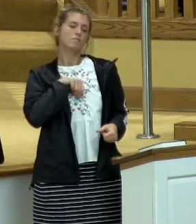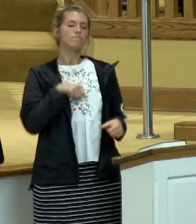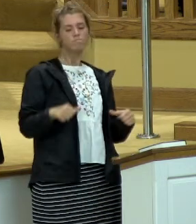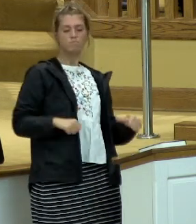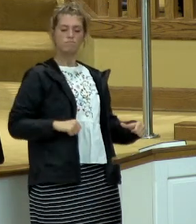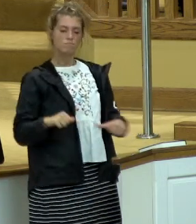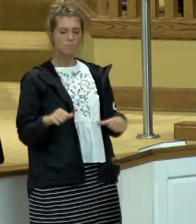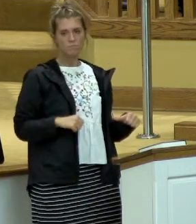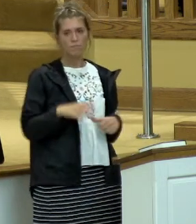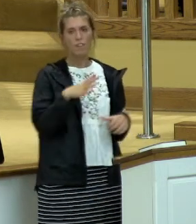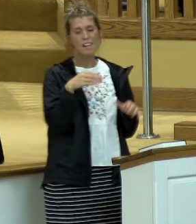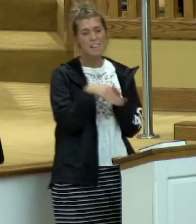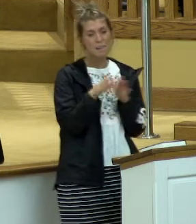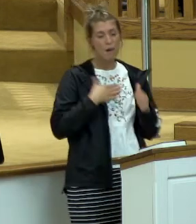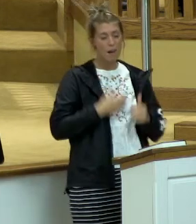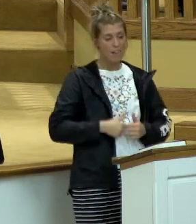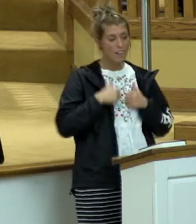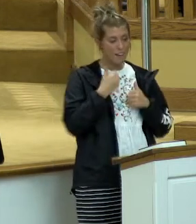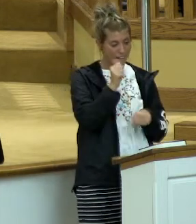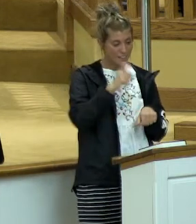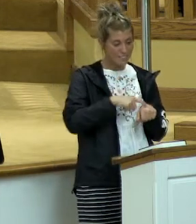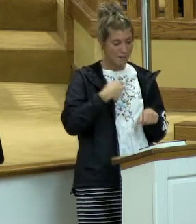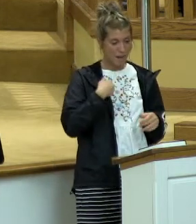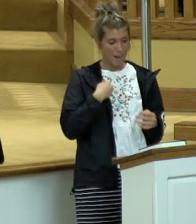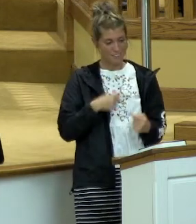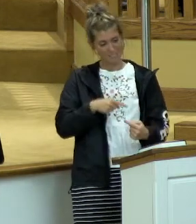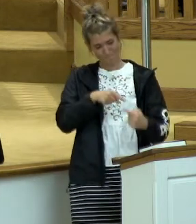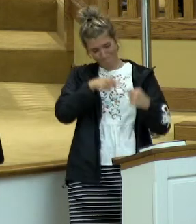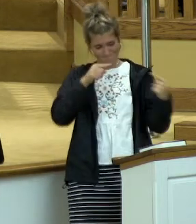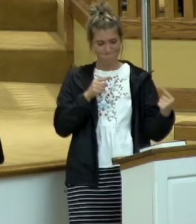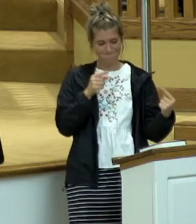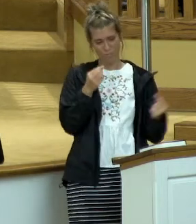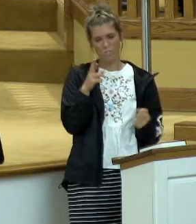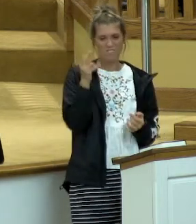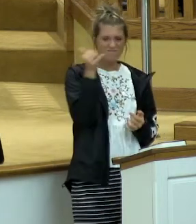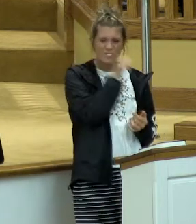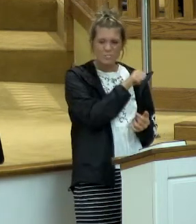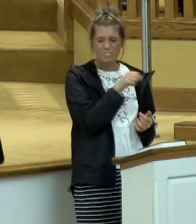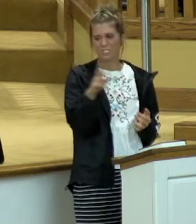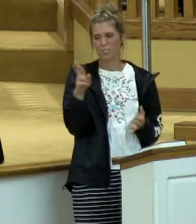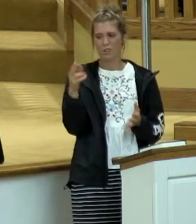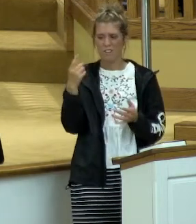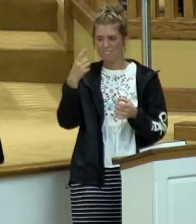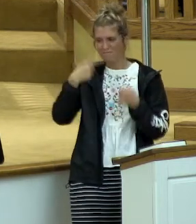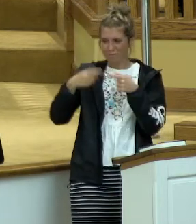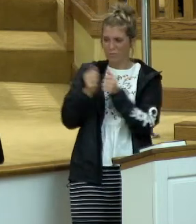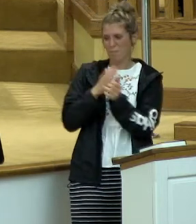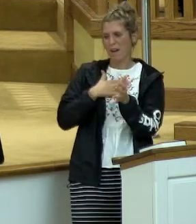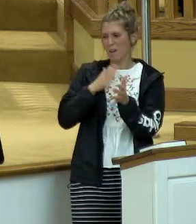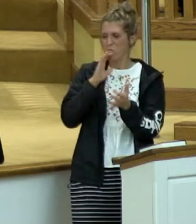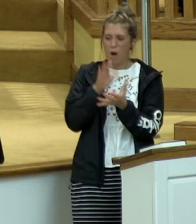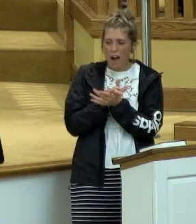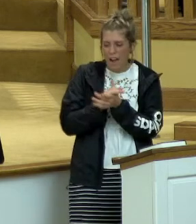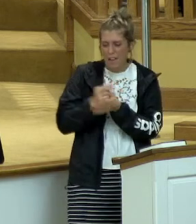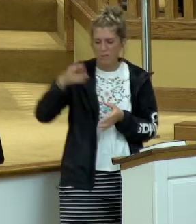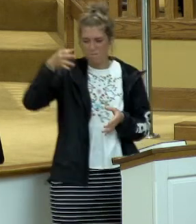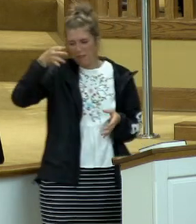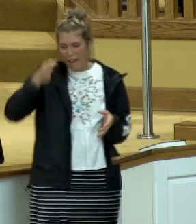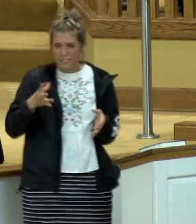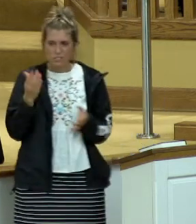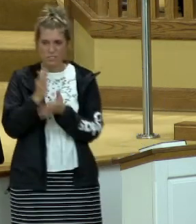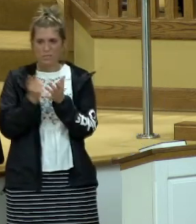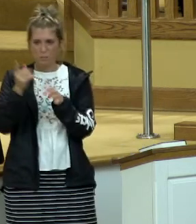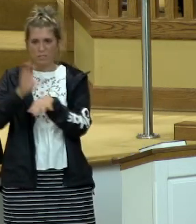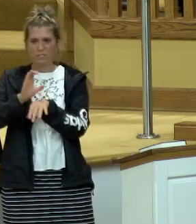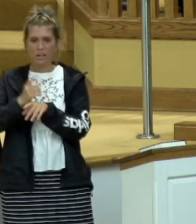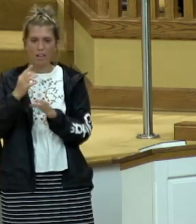arrogance. In my life, anytime I've had disagreements, foolish disagreements, whether it was a fuss with my wife or a fuss with a preacher or a fuss with someone in this